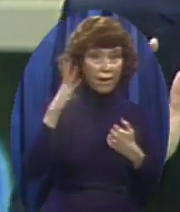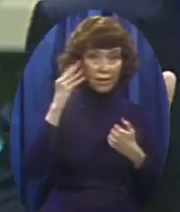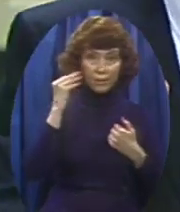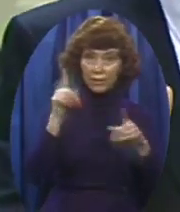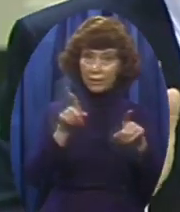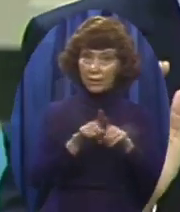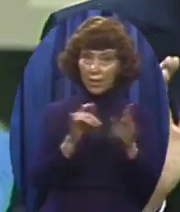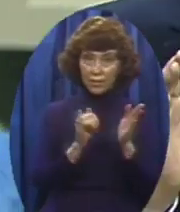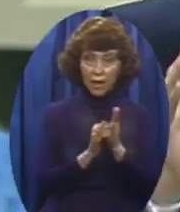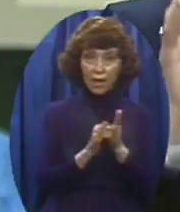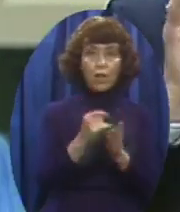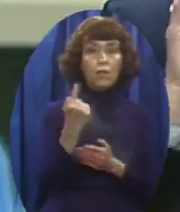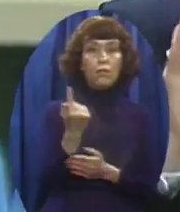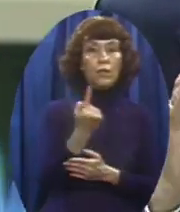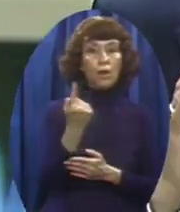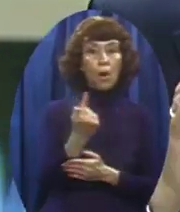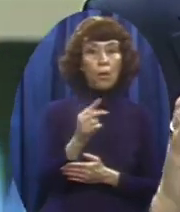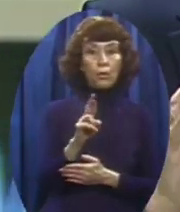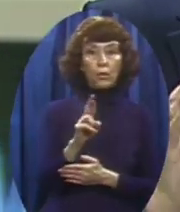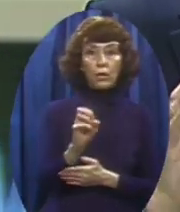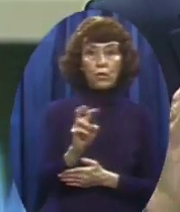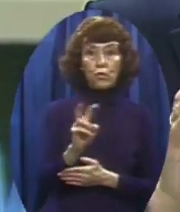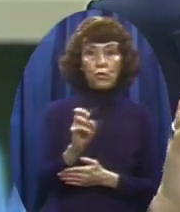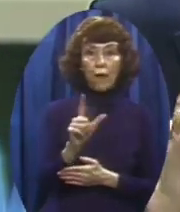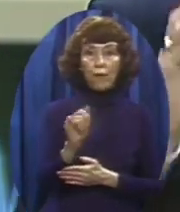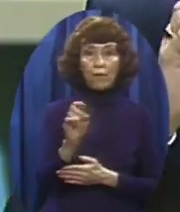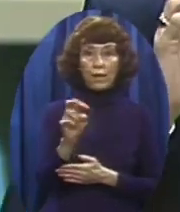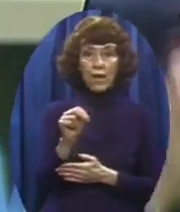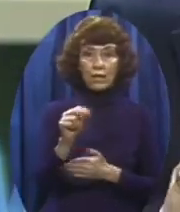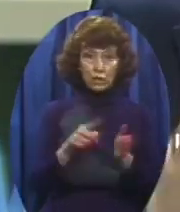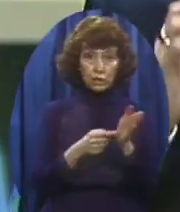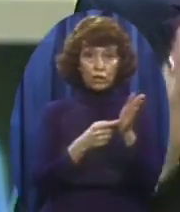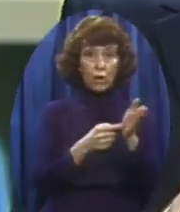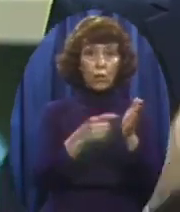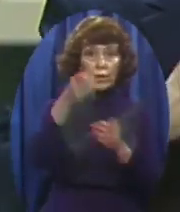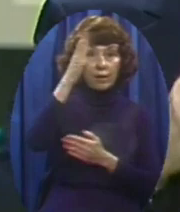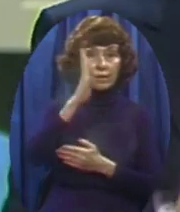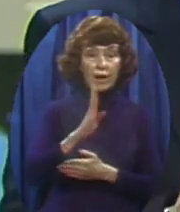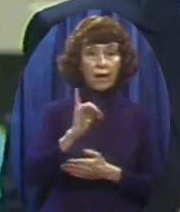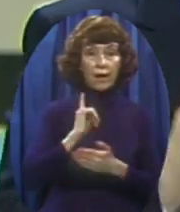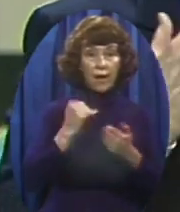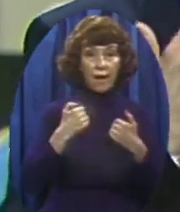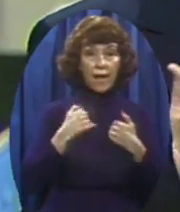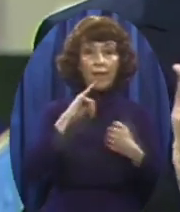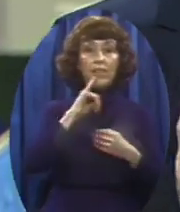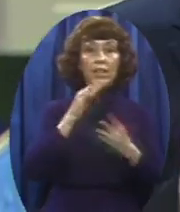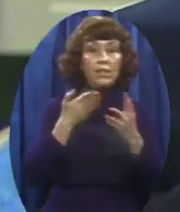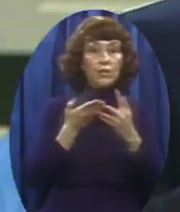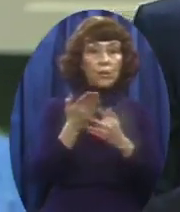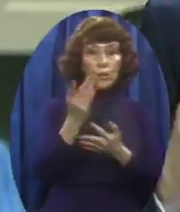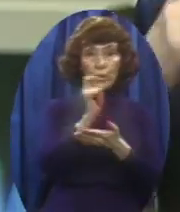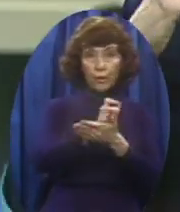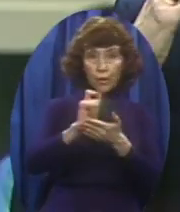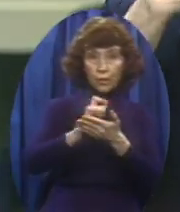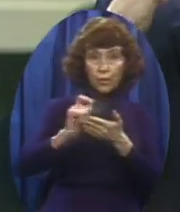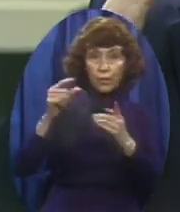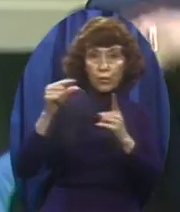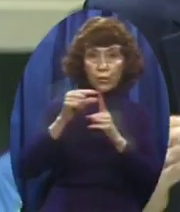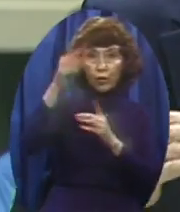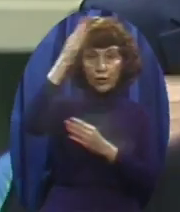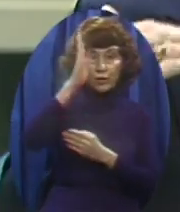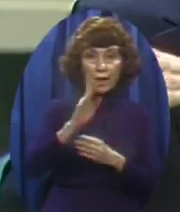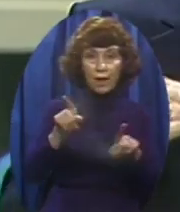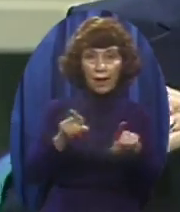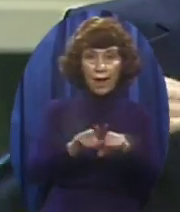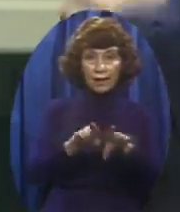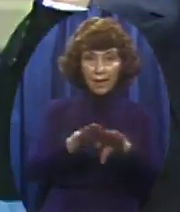of God in unquestionable form is this written Word of God. As I open its pages, God